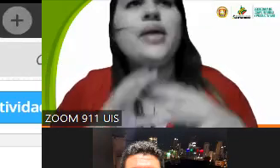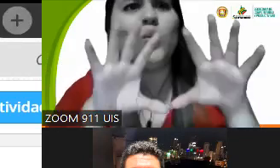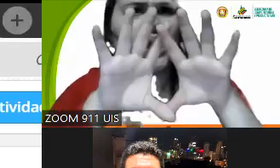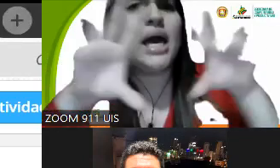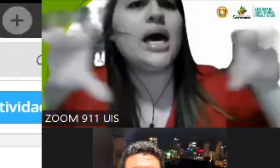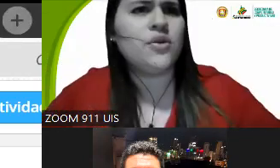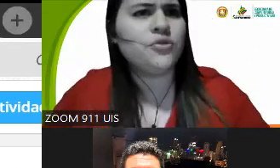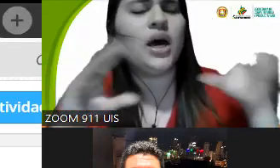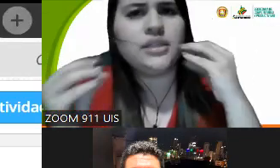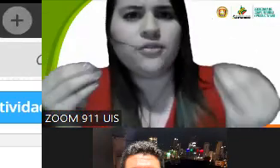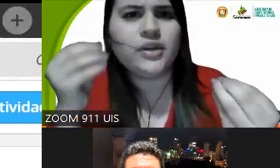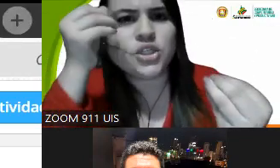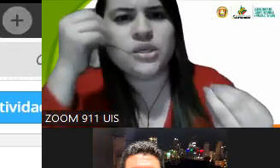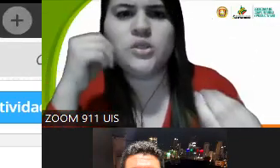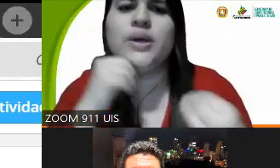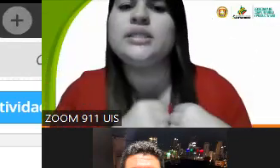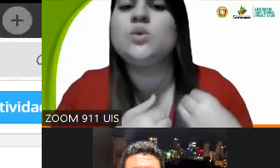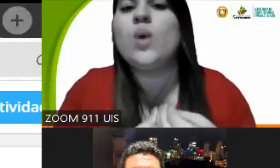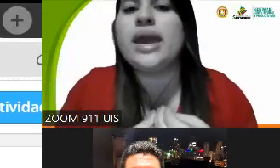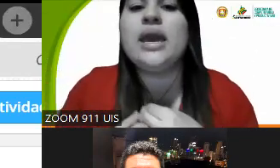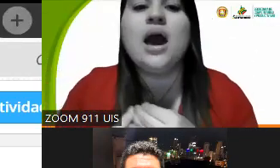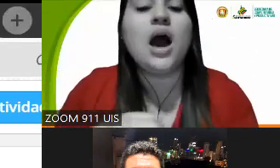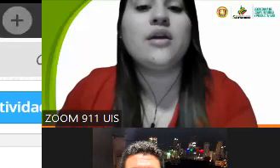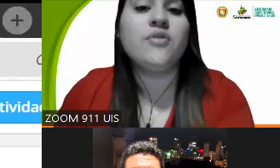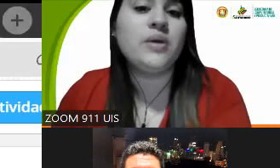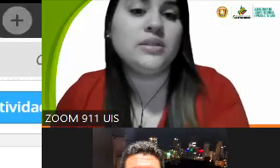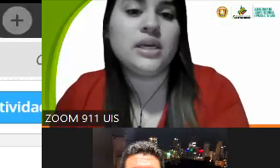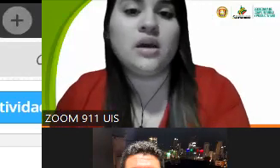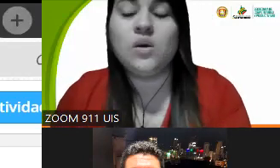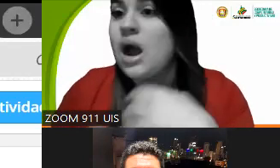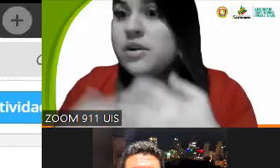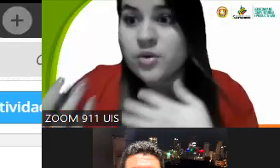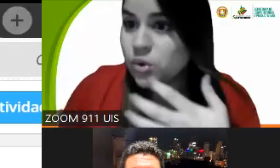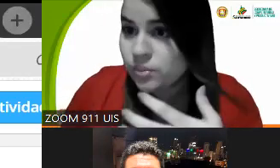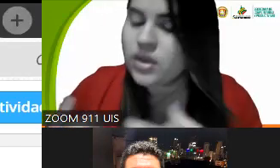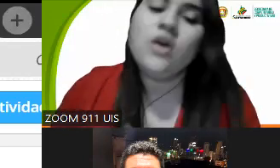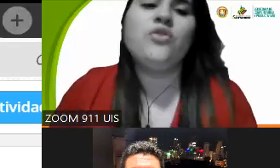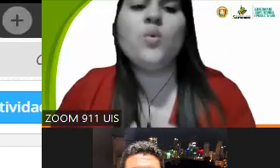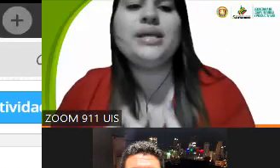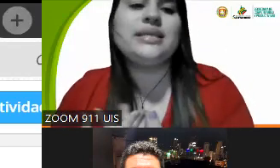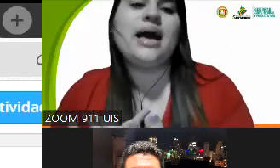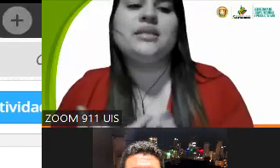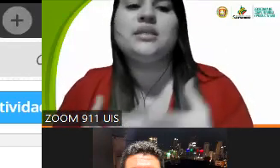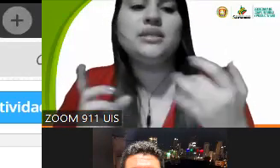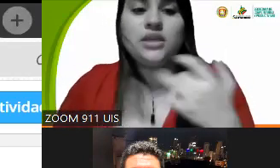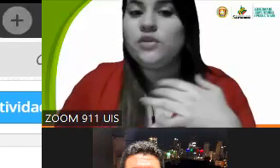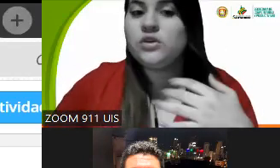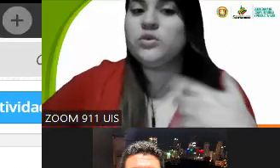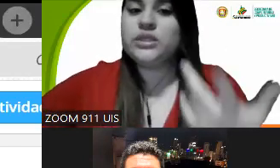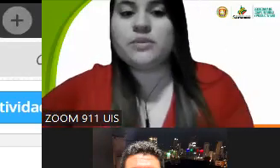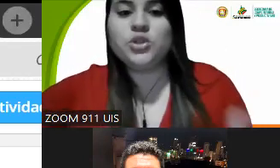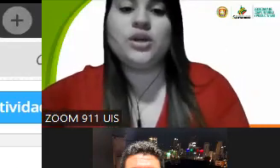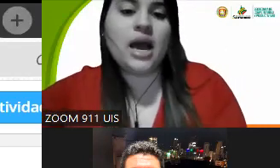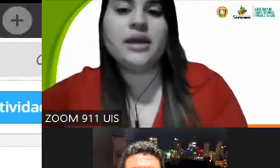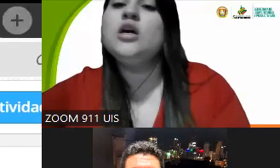exit. And then we have a definition. So it's a way out of a building, out of a room. So what is that? It's a